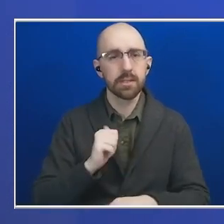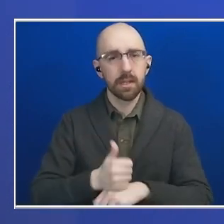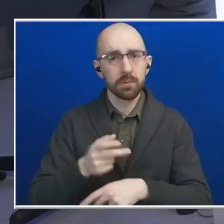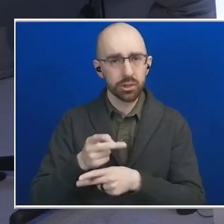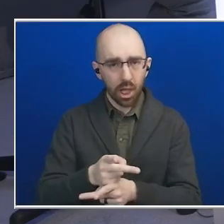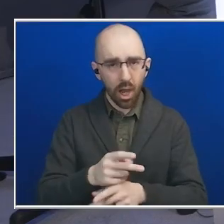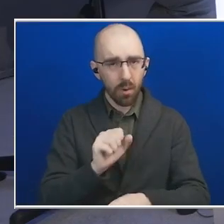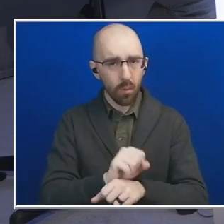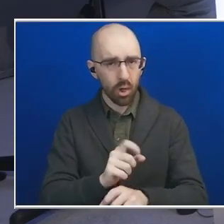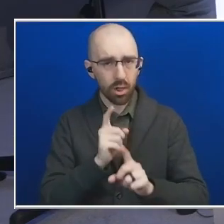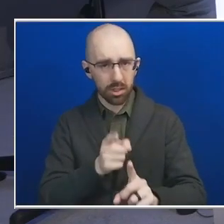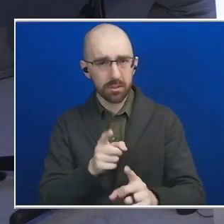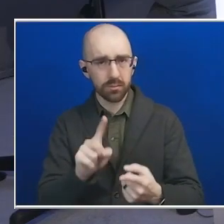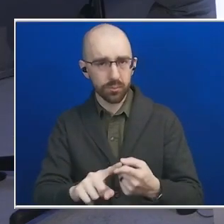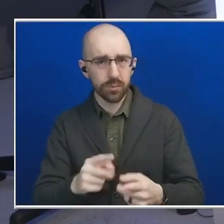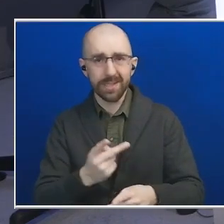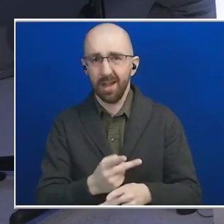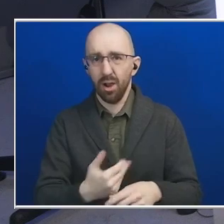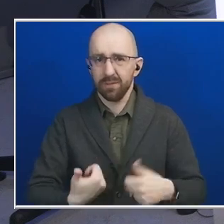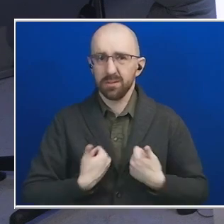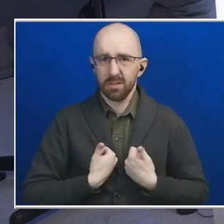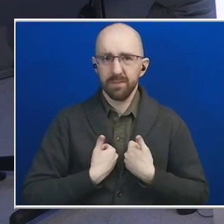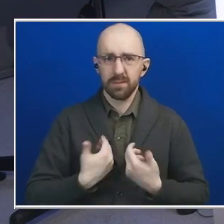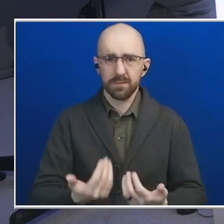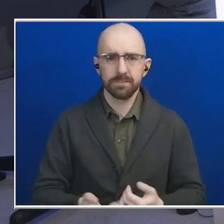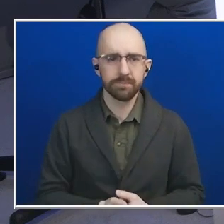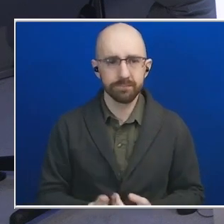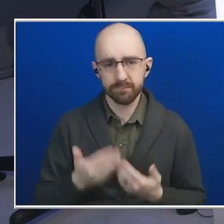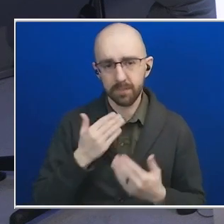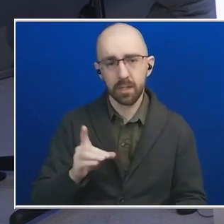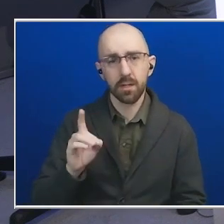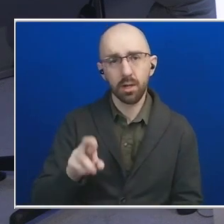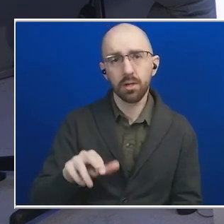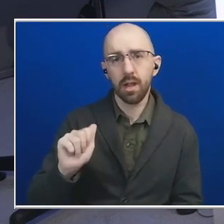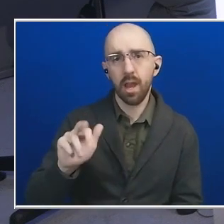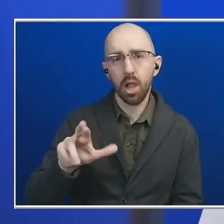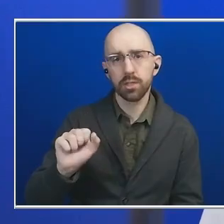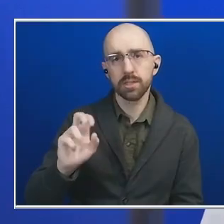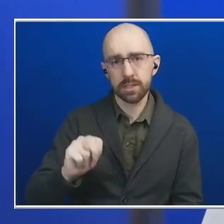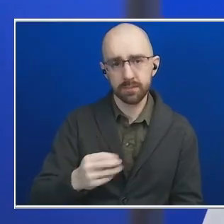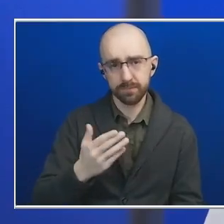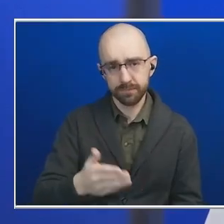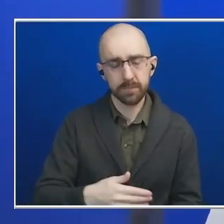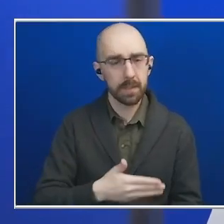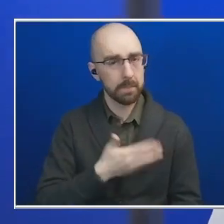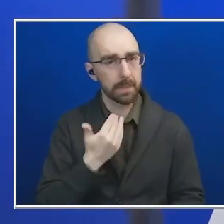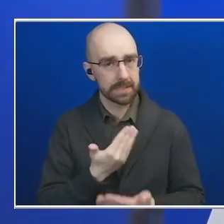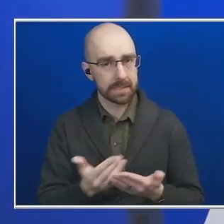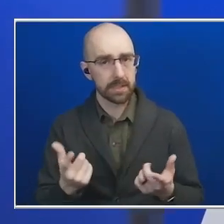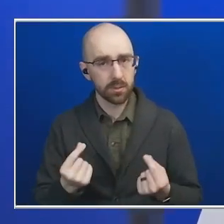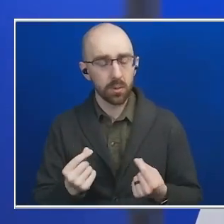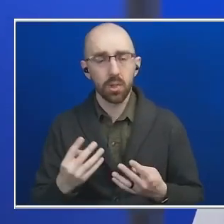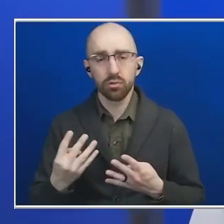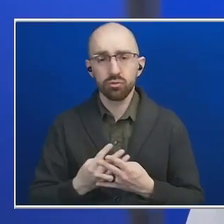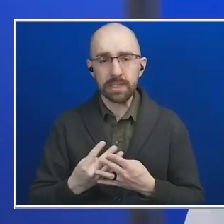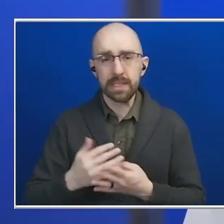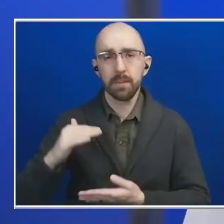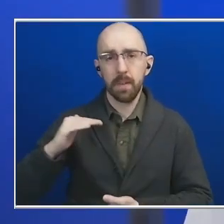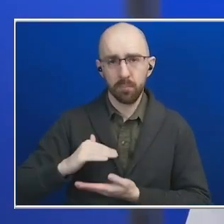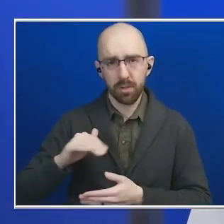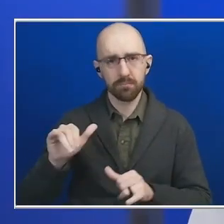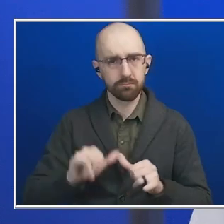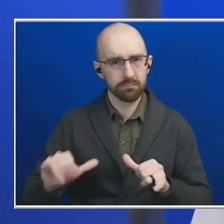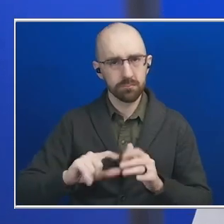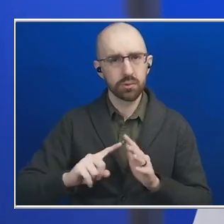yourself. Thank you. Dr. Larson? Absolutely. Best thing that you can do, screening mammograms routinely start at age 40. It could